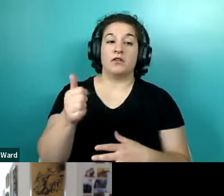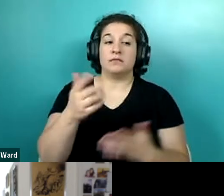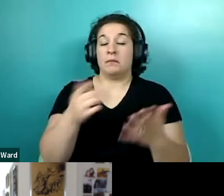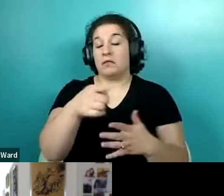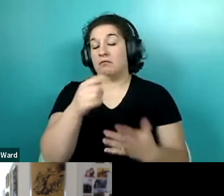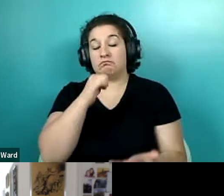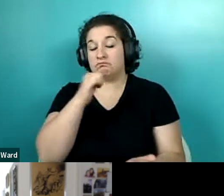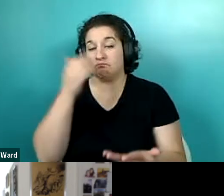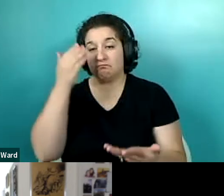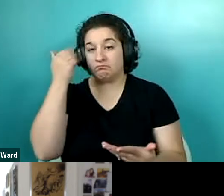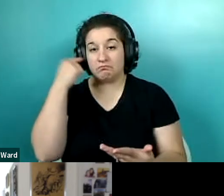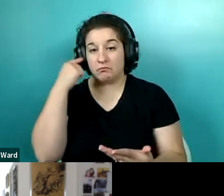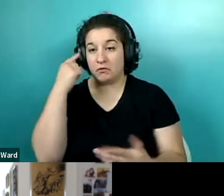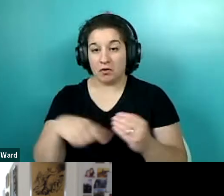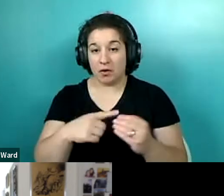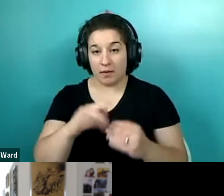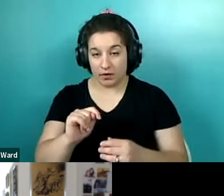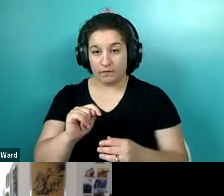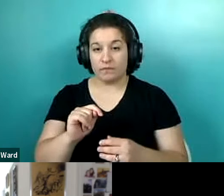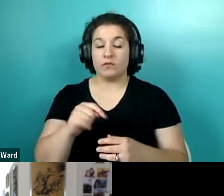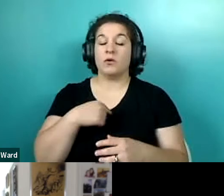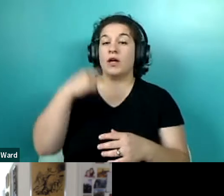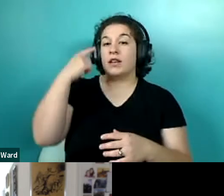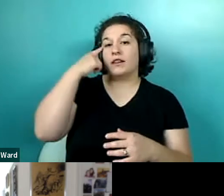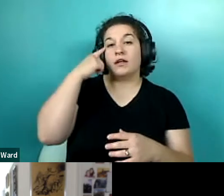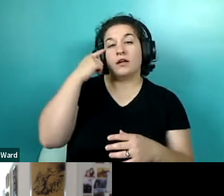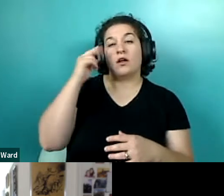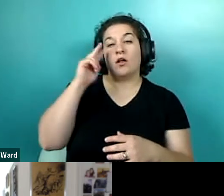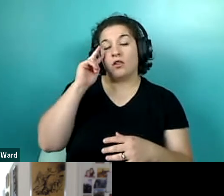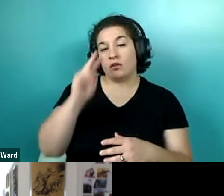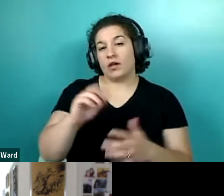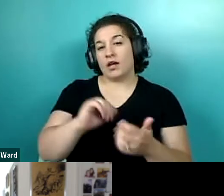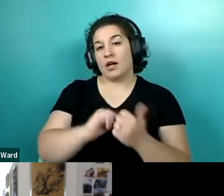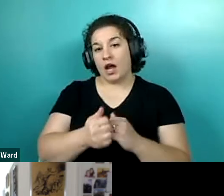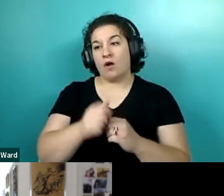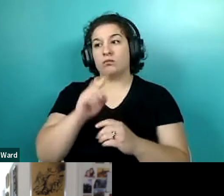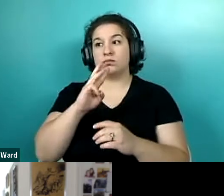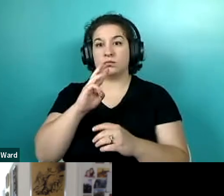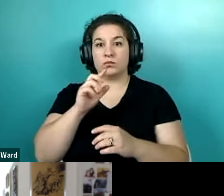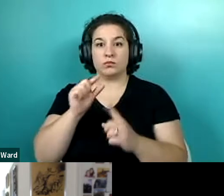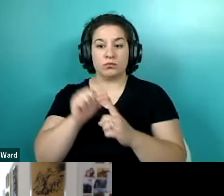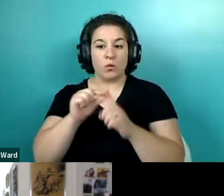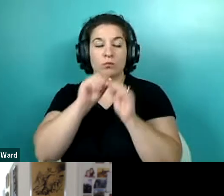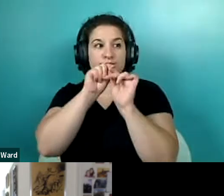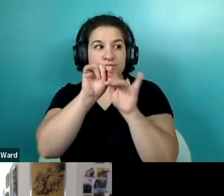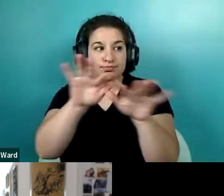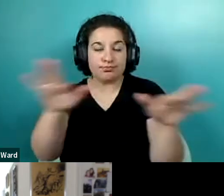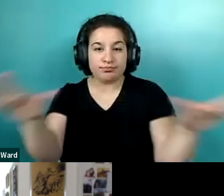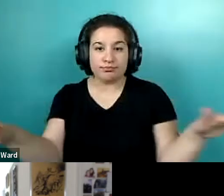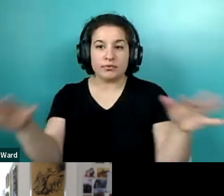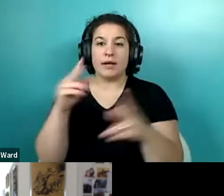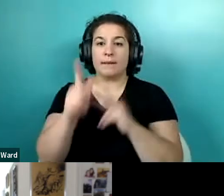I think really looking at how to get the word out there and get people more involved. And